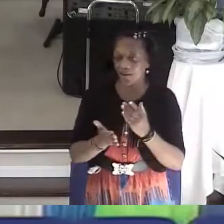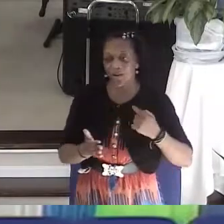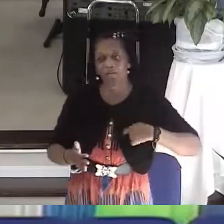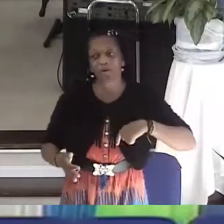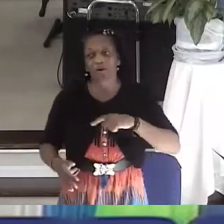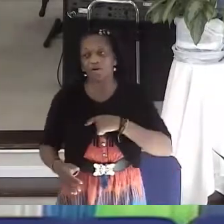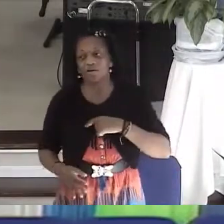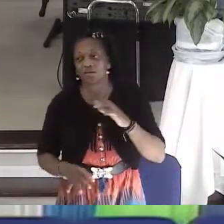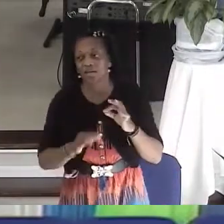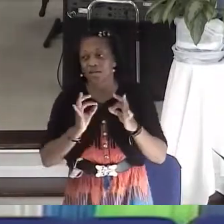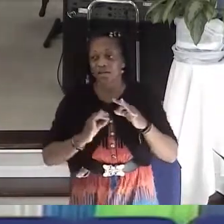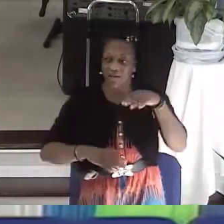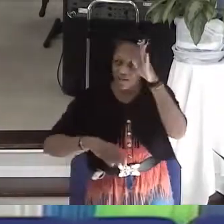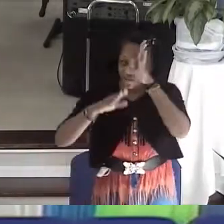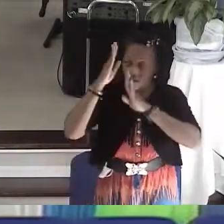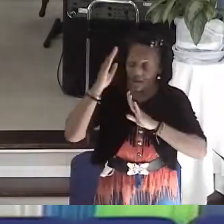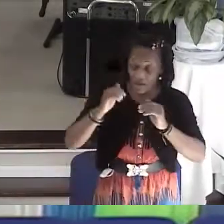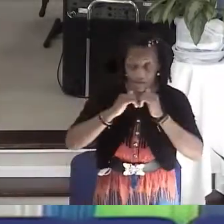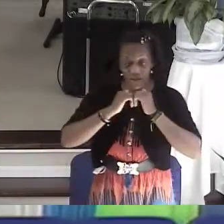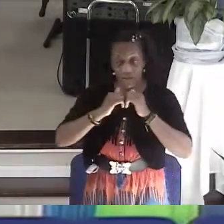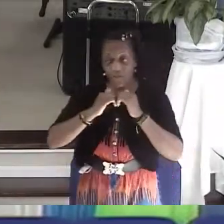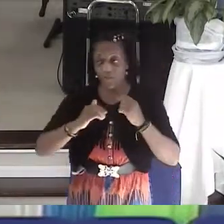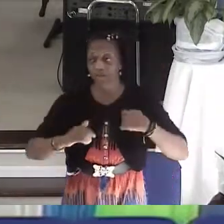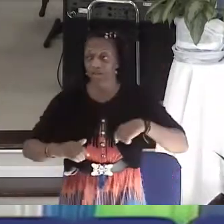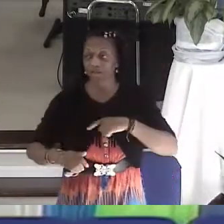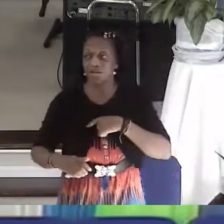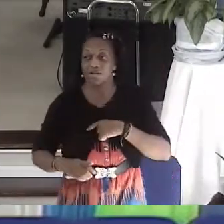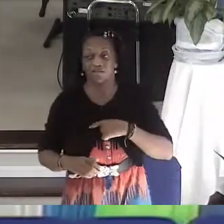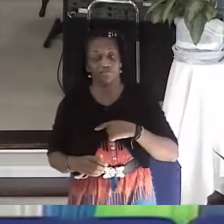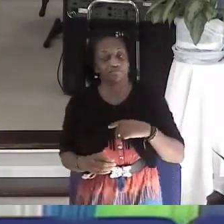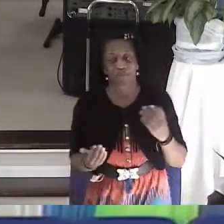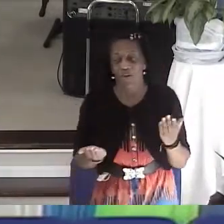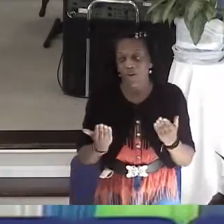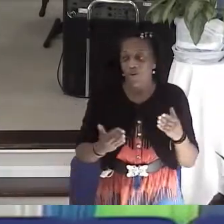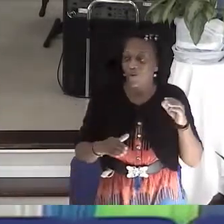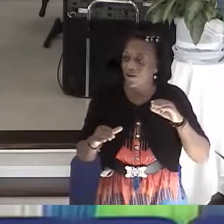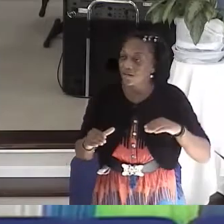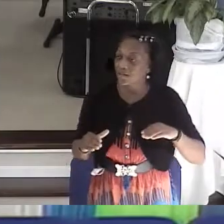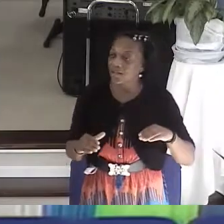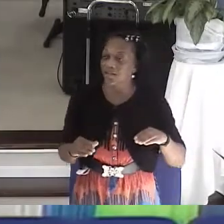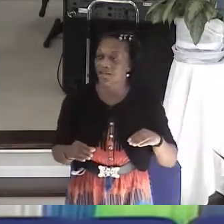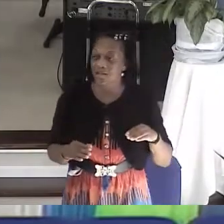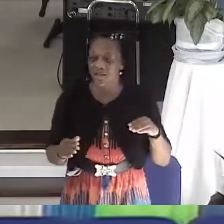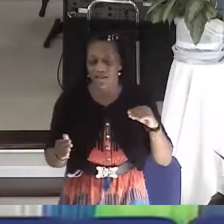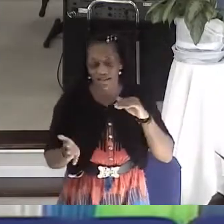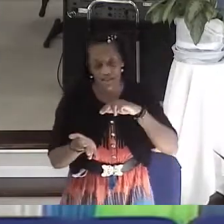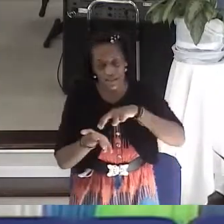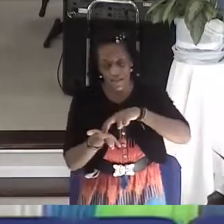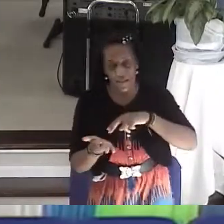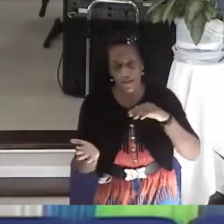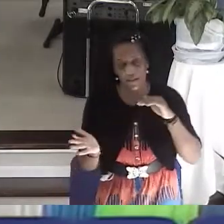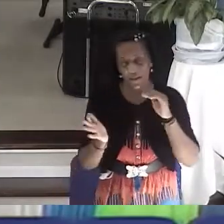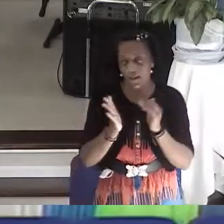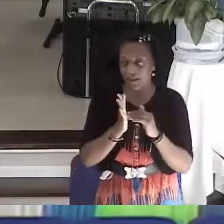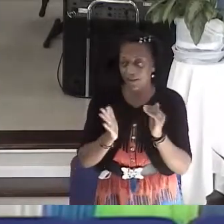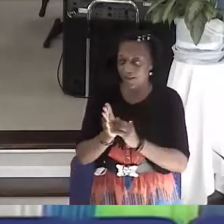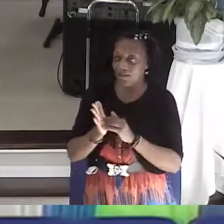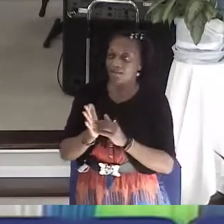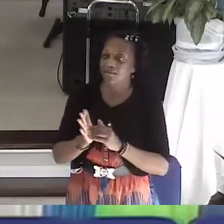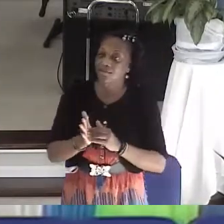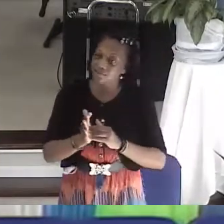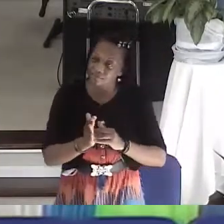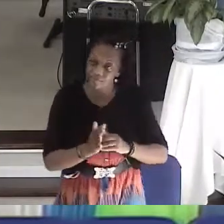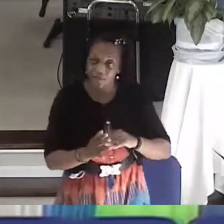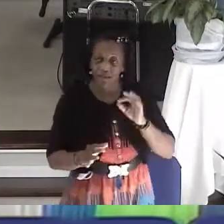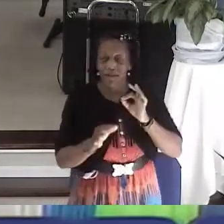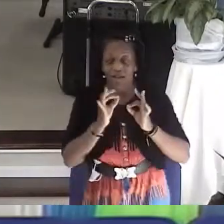could stand again? And if our God is for us, then who could ever stop us? And if our God